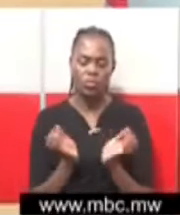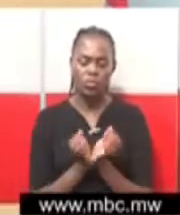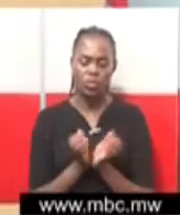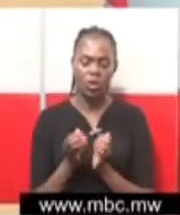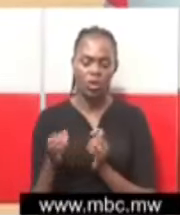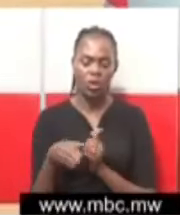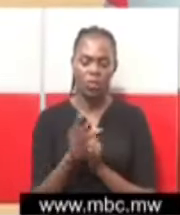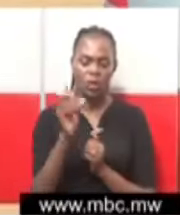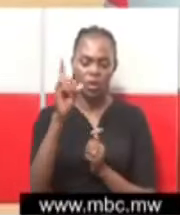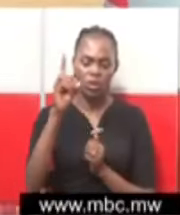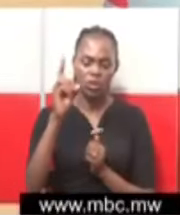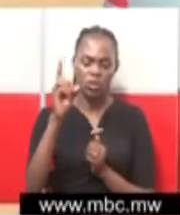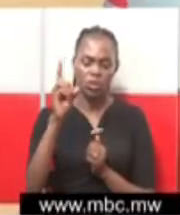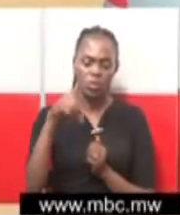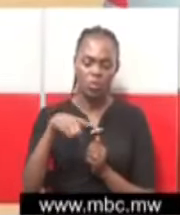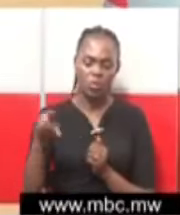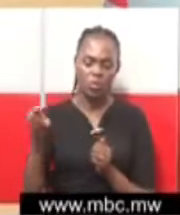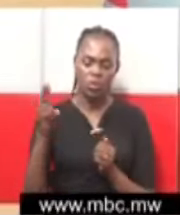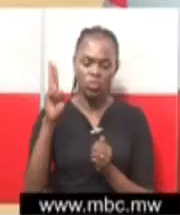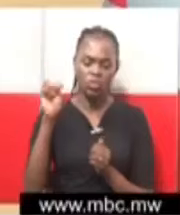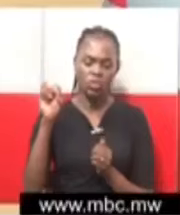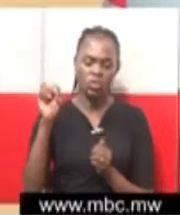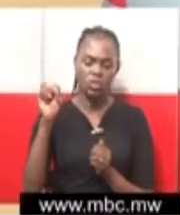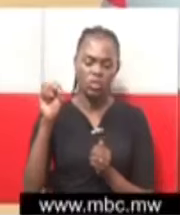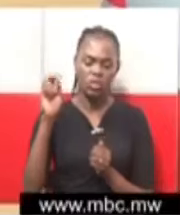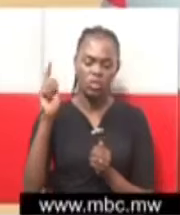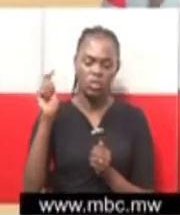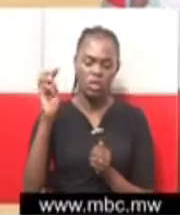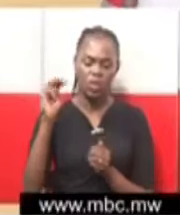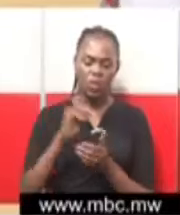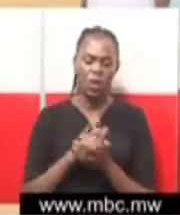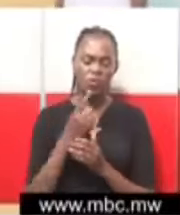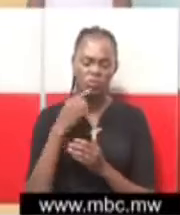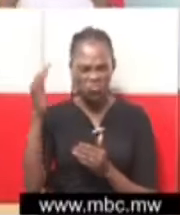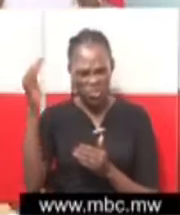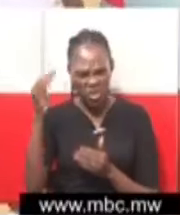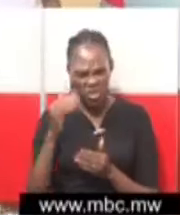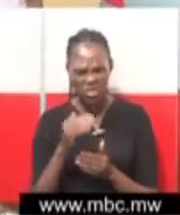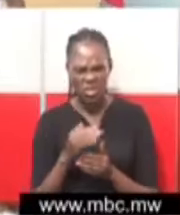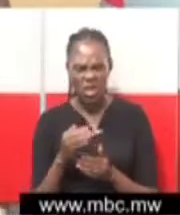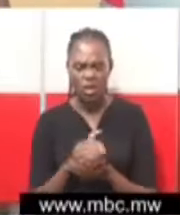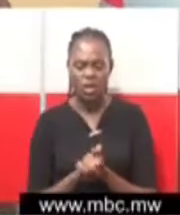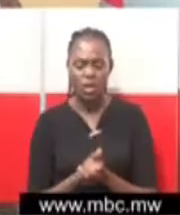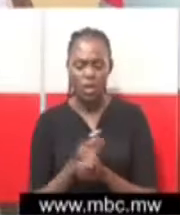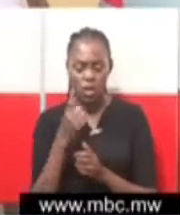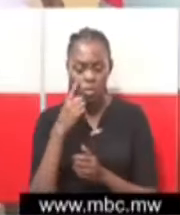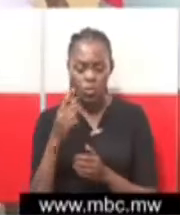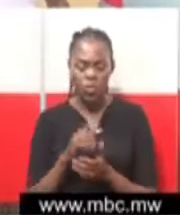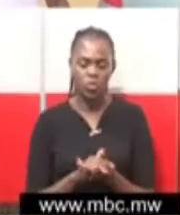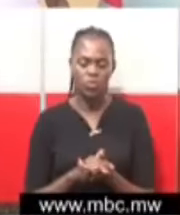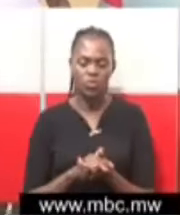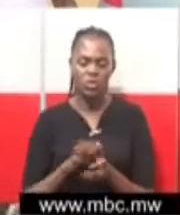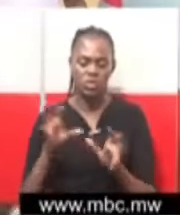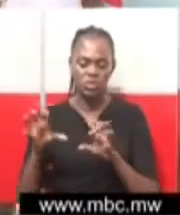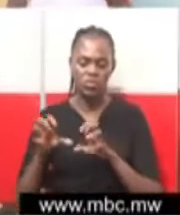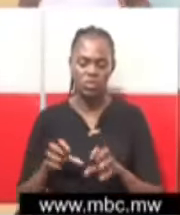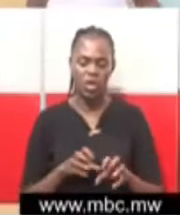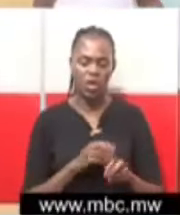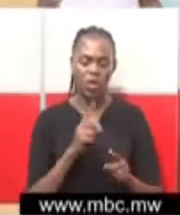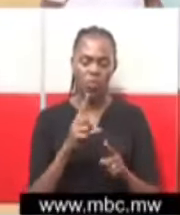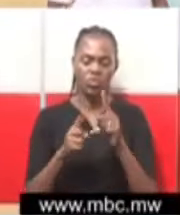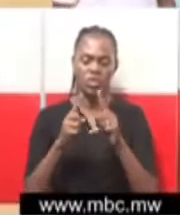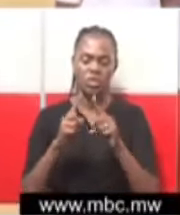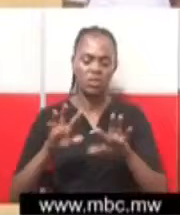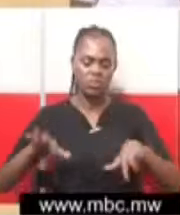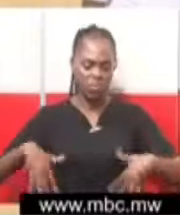AFOD, and UTMPP and UDF have also told us that they are going to invite us, so that we are able to see how transparent, how the